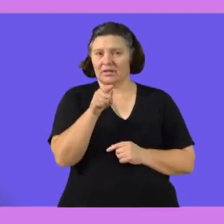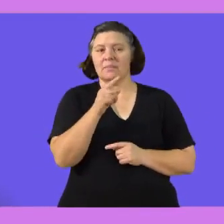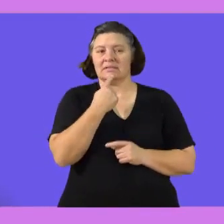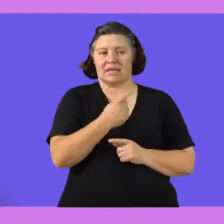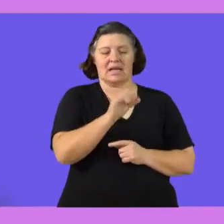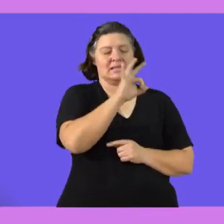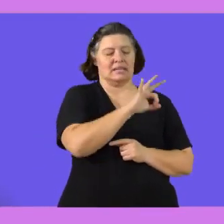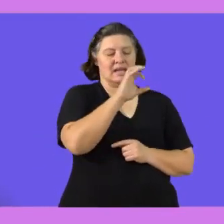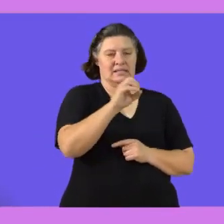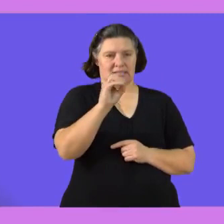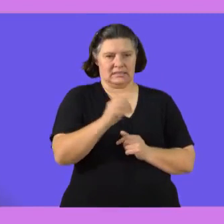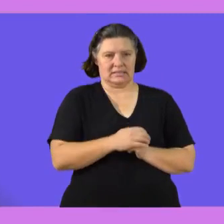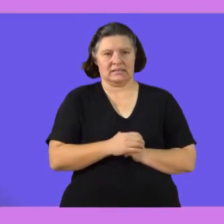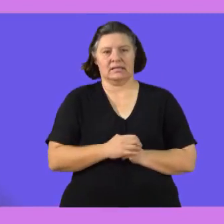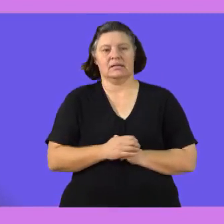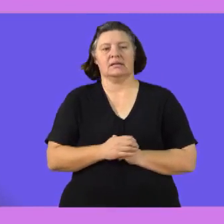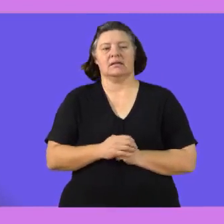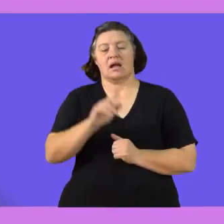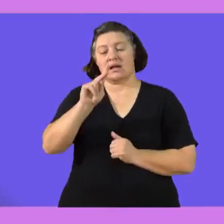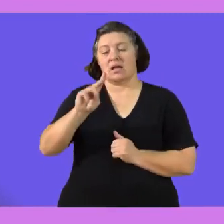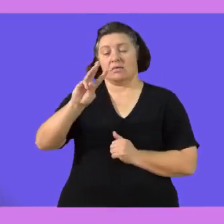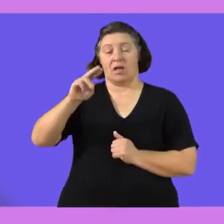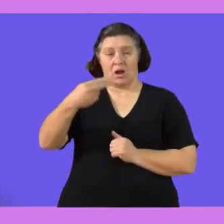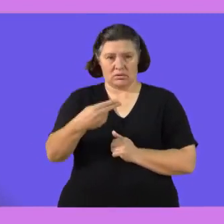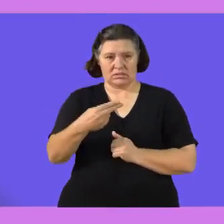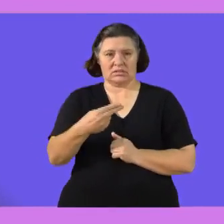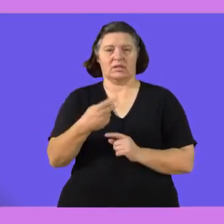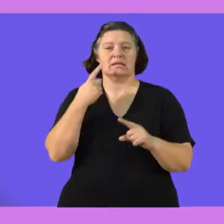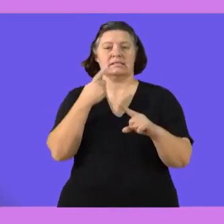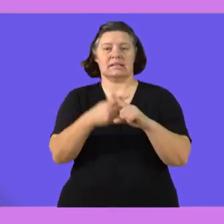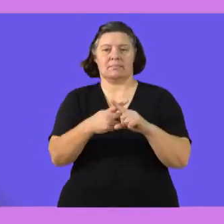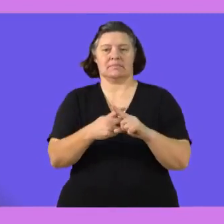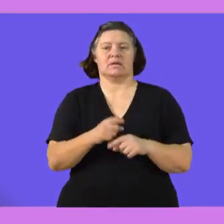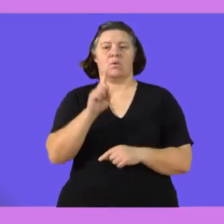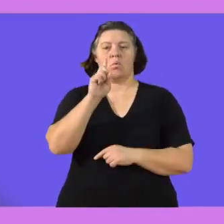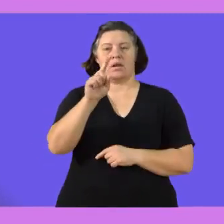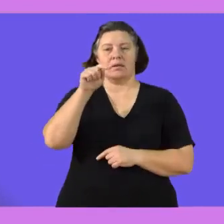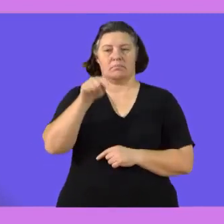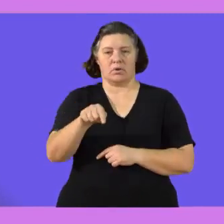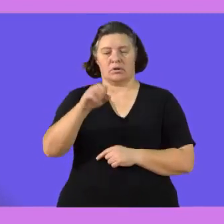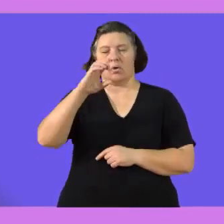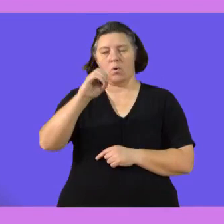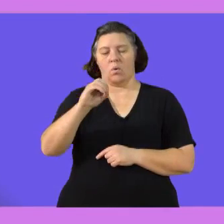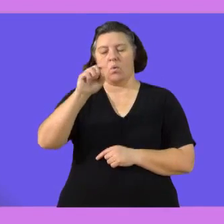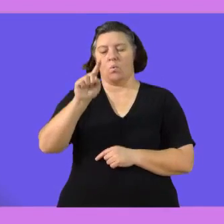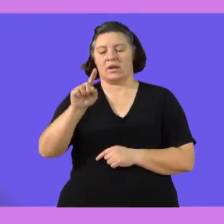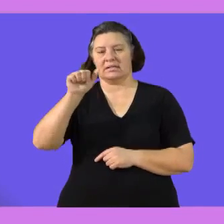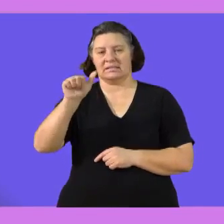say 300 kilowatt hours of electricity multiplied by